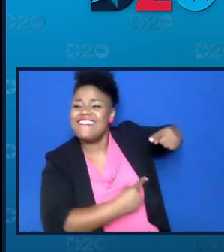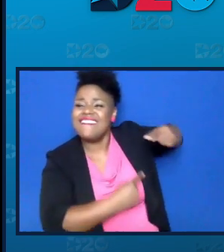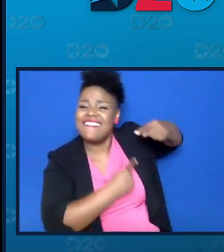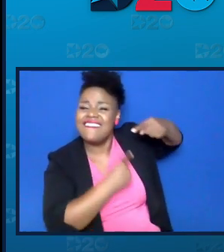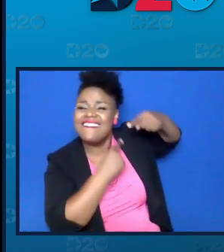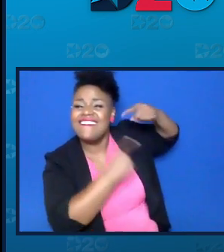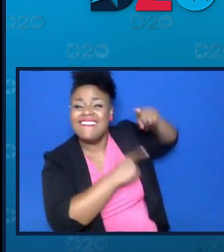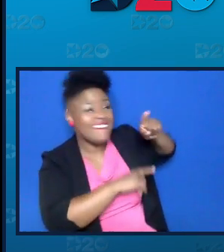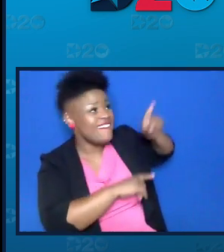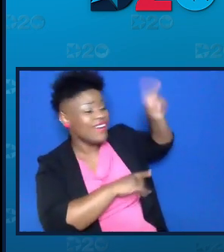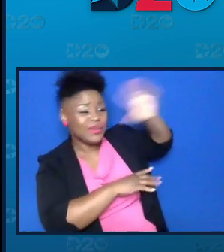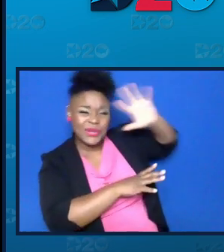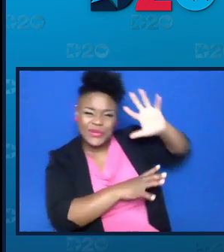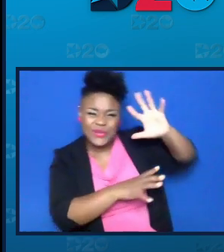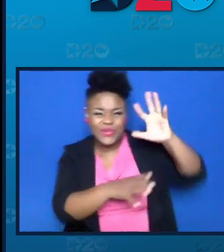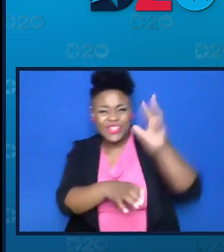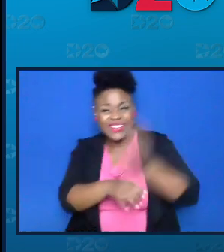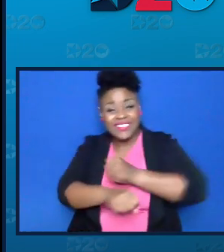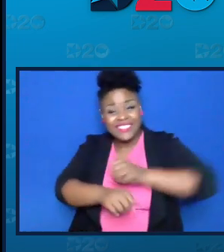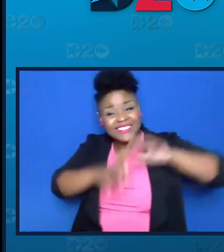win.